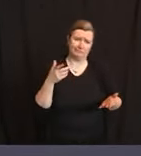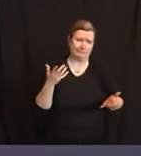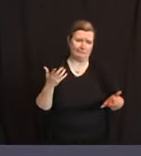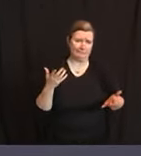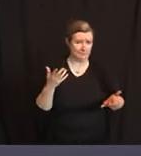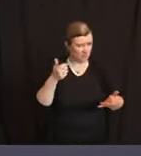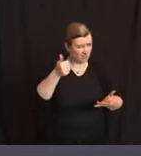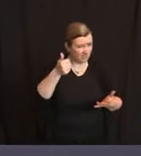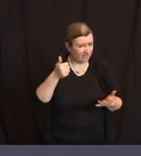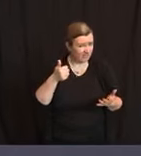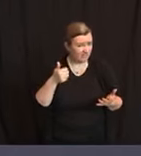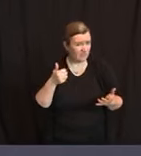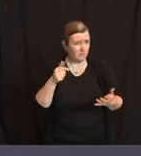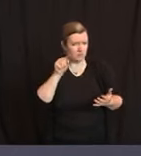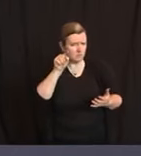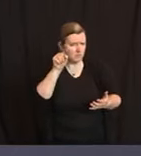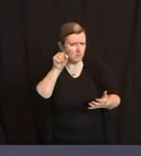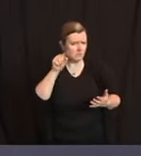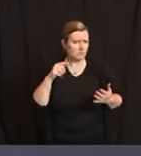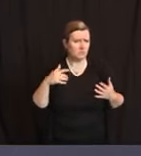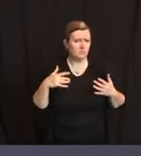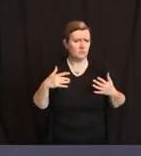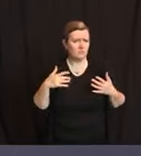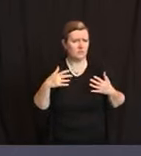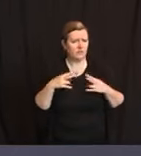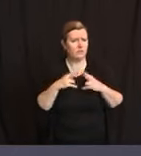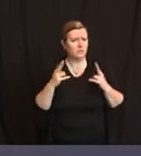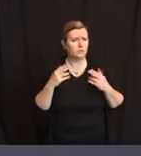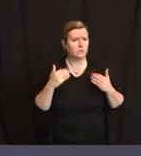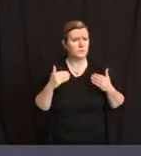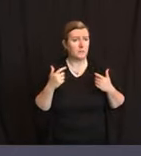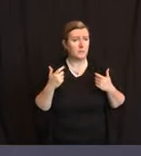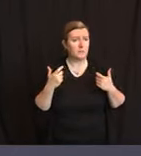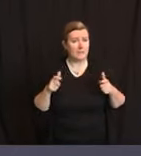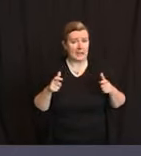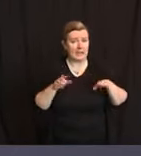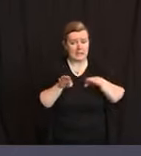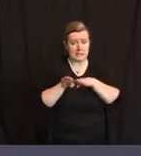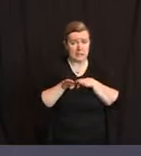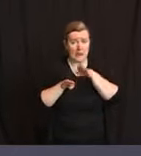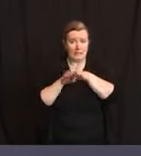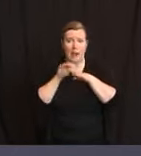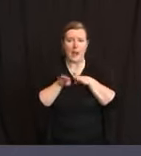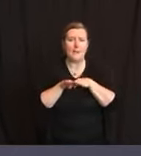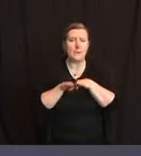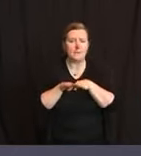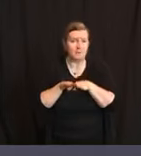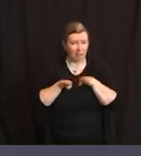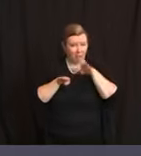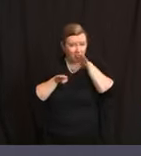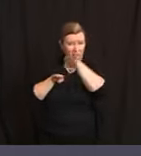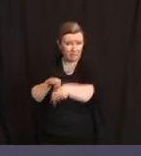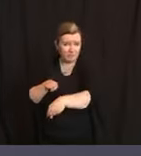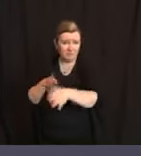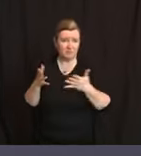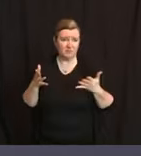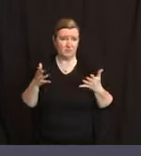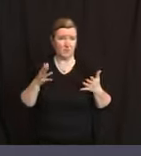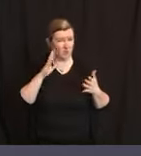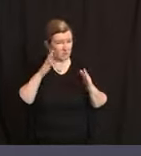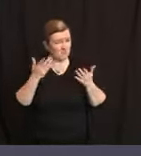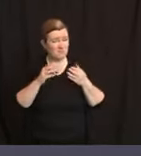yourself, Governor, about the fact that this really is a very big step and it has the potential for a spike? How concerning